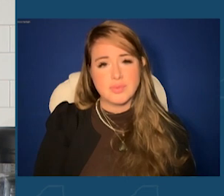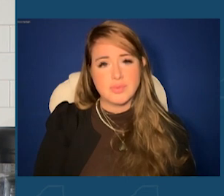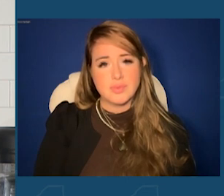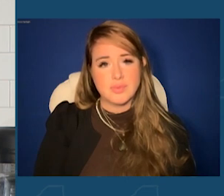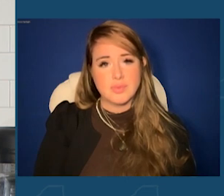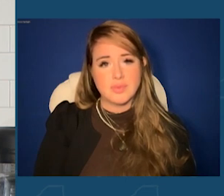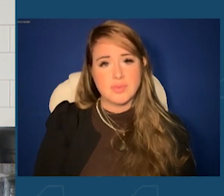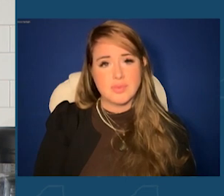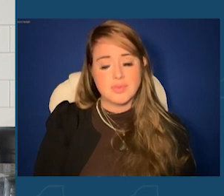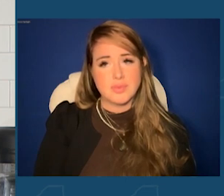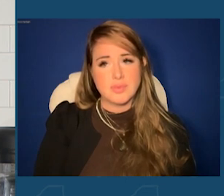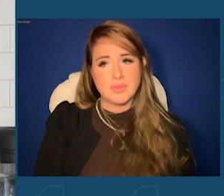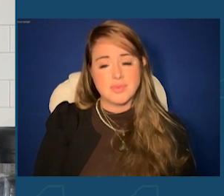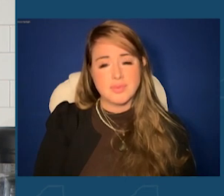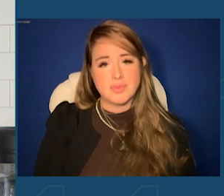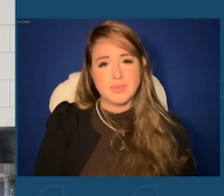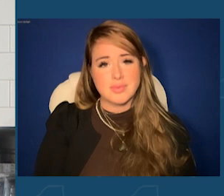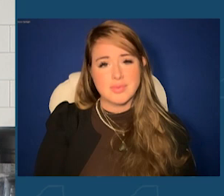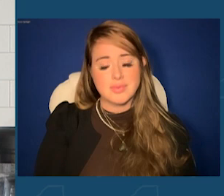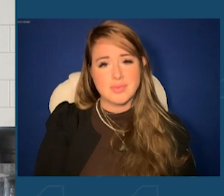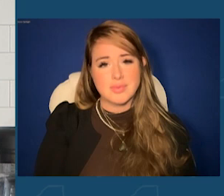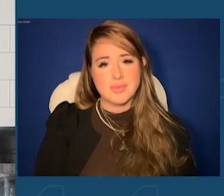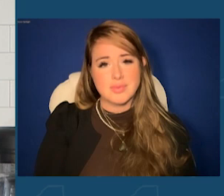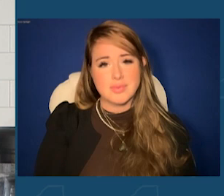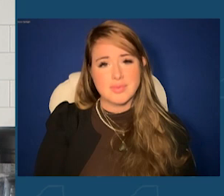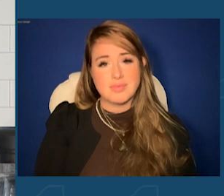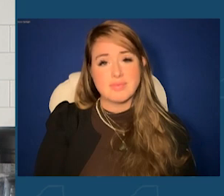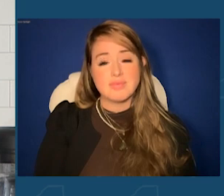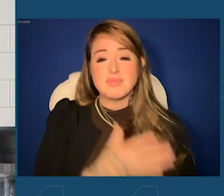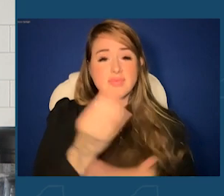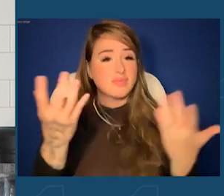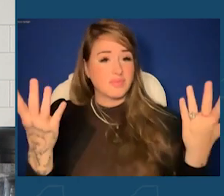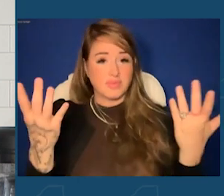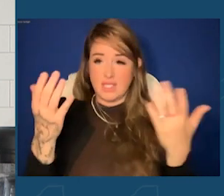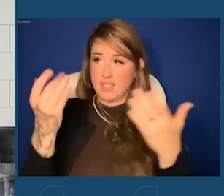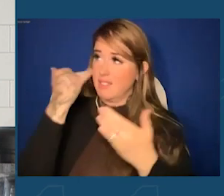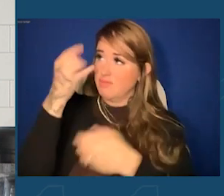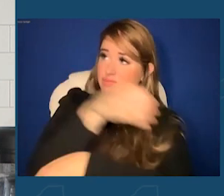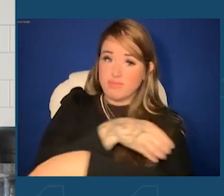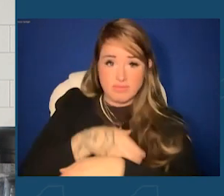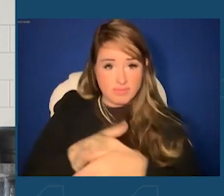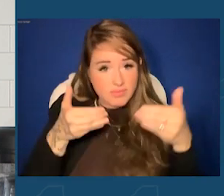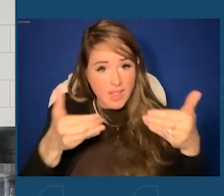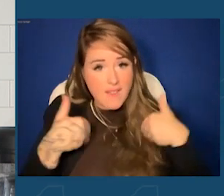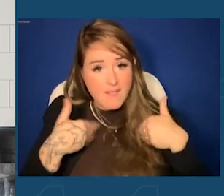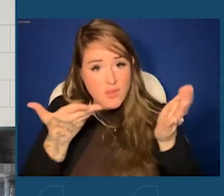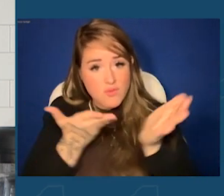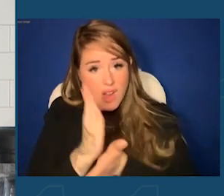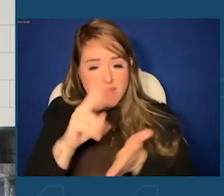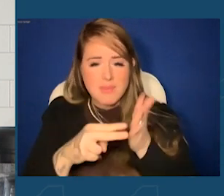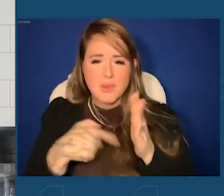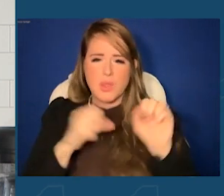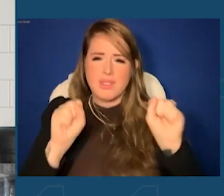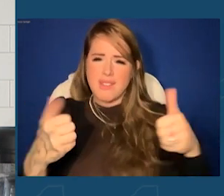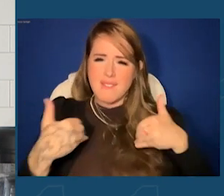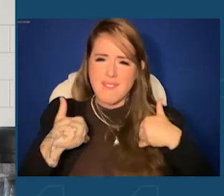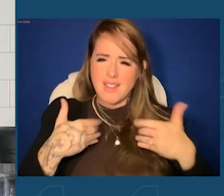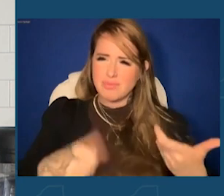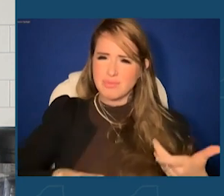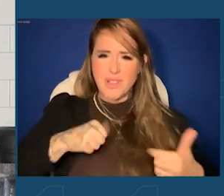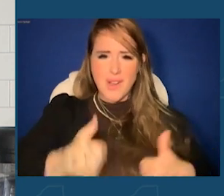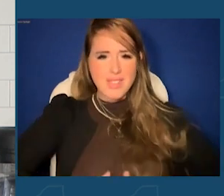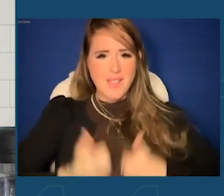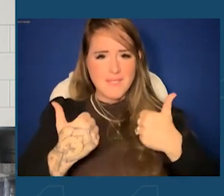have opened the door for us to be here. Y así poder tener una vida digna que nos merecemos como